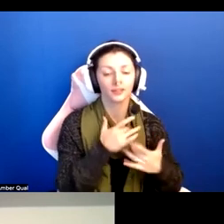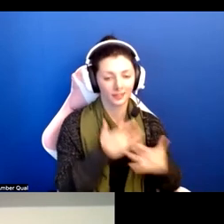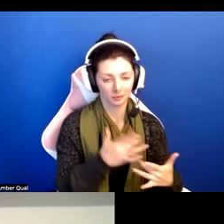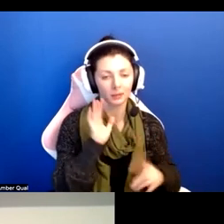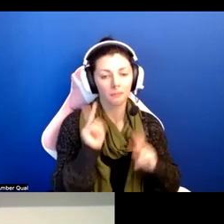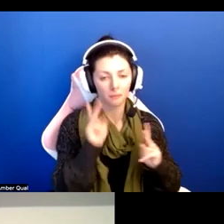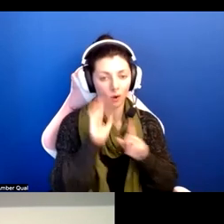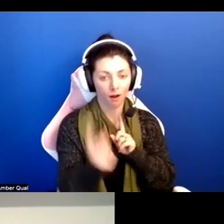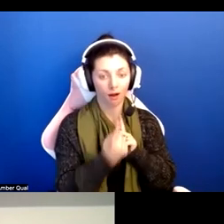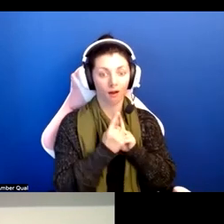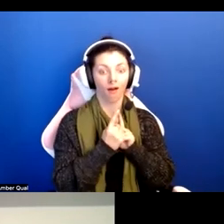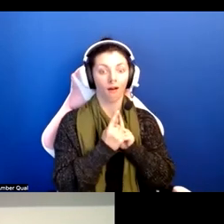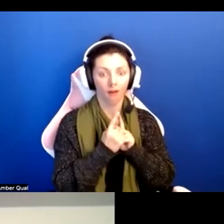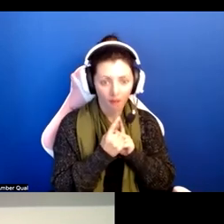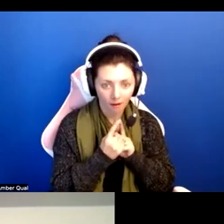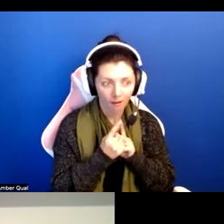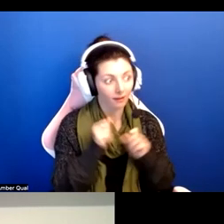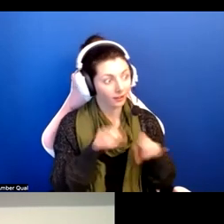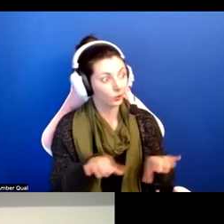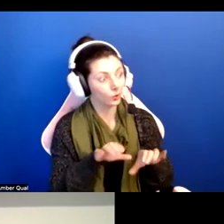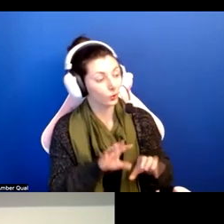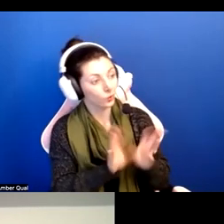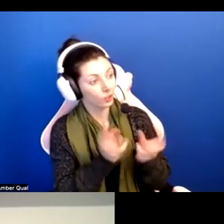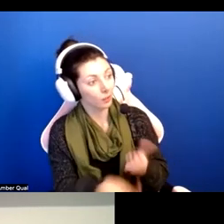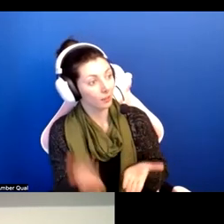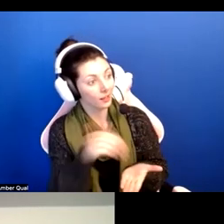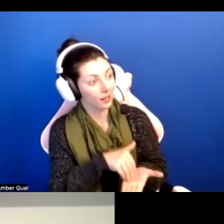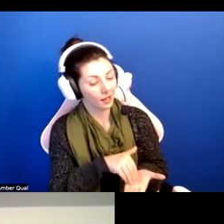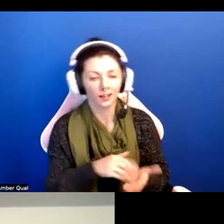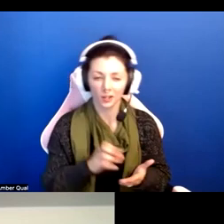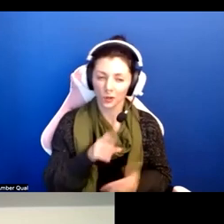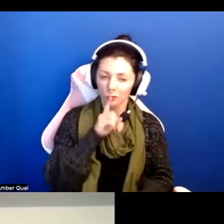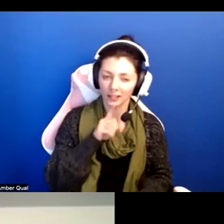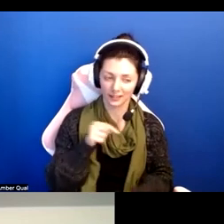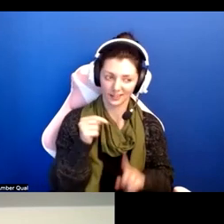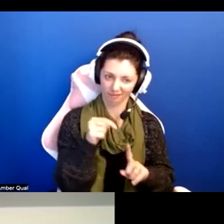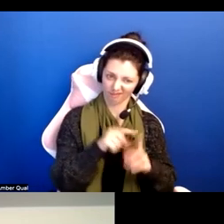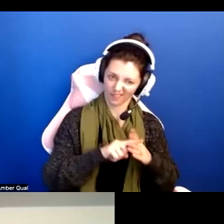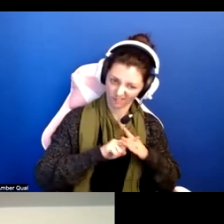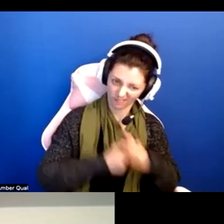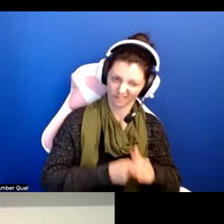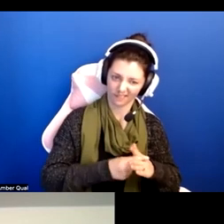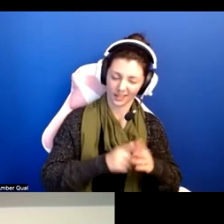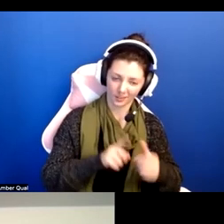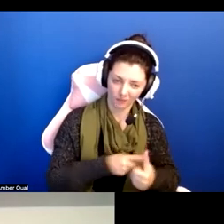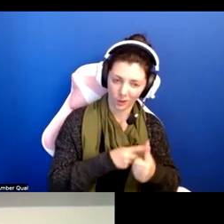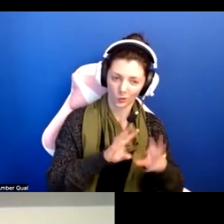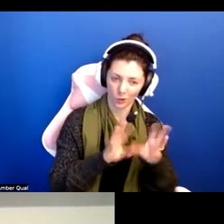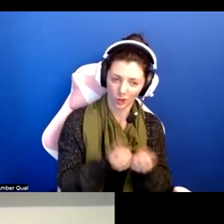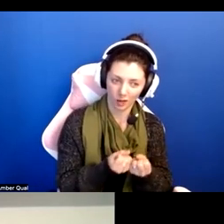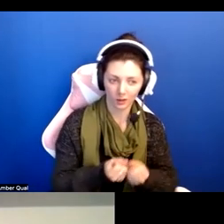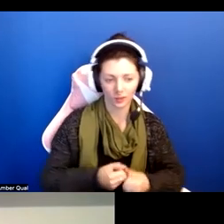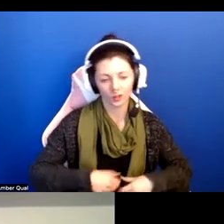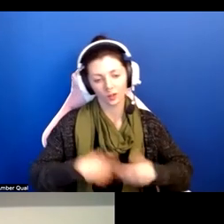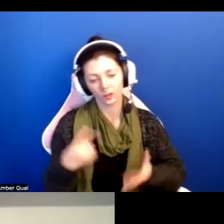just getting that first one down. So and Rotations thinks about the moon and how in different